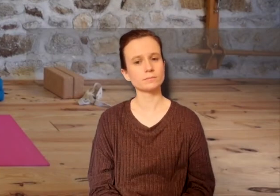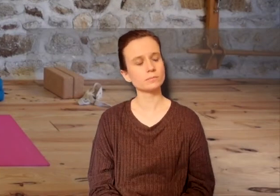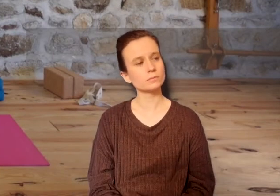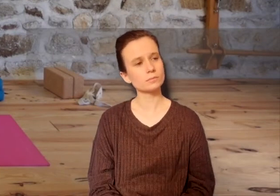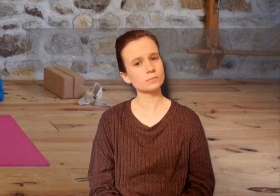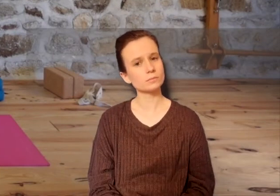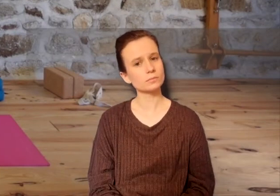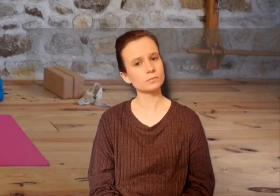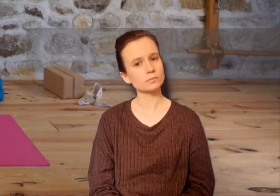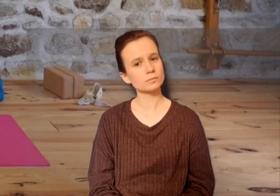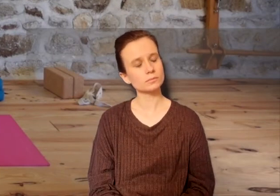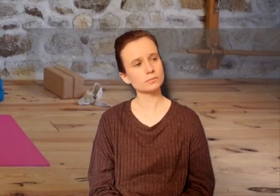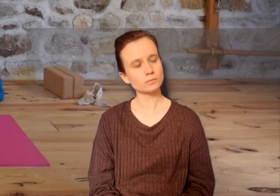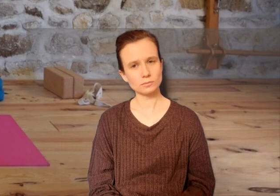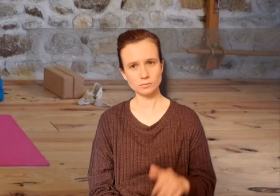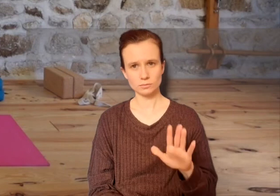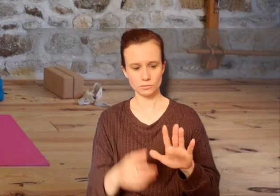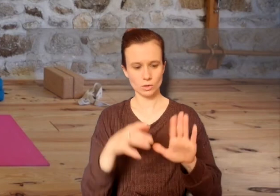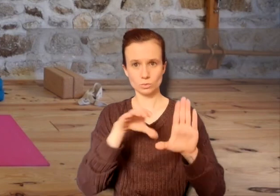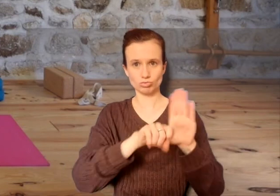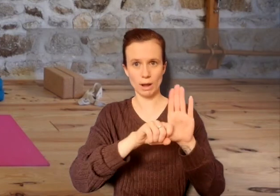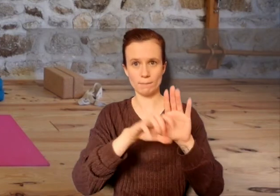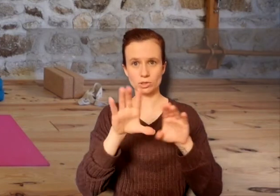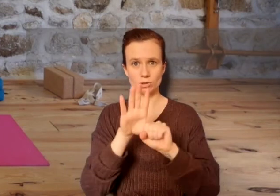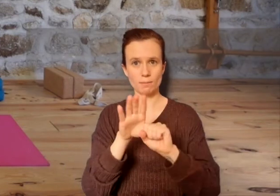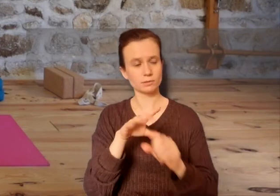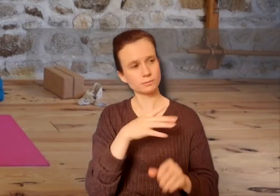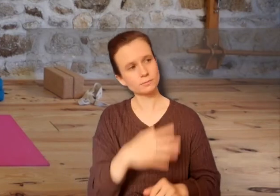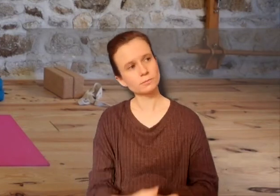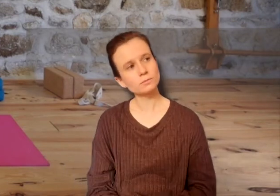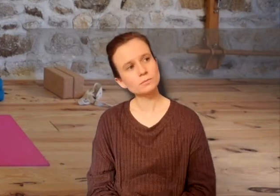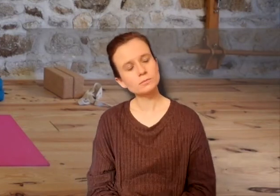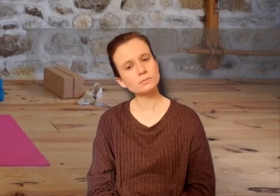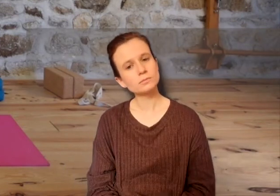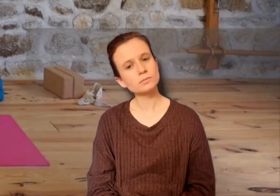We're going to release those arms. Reach up, grab the big toes.